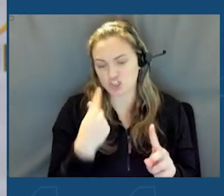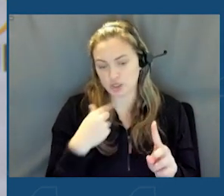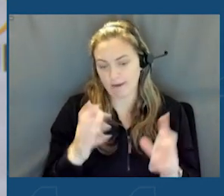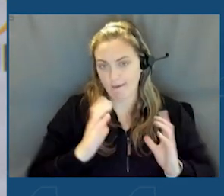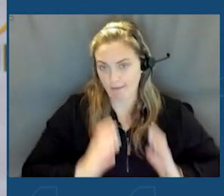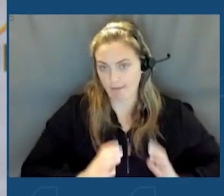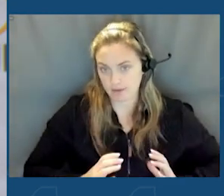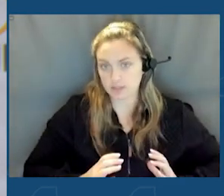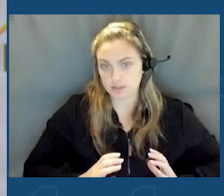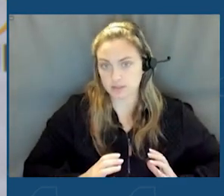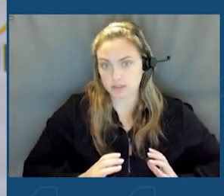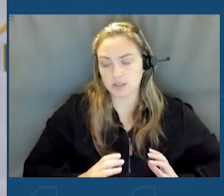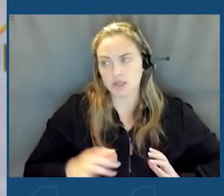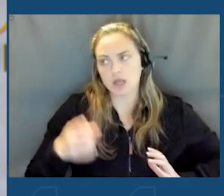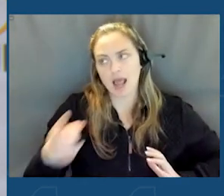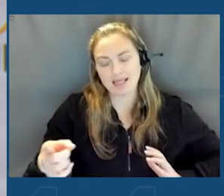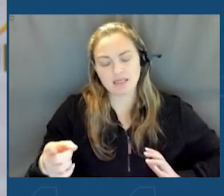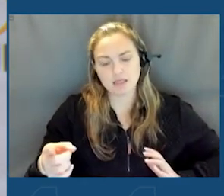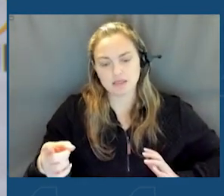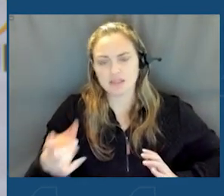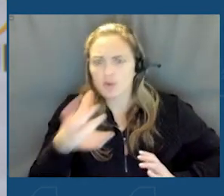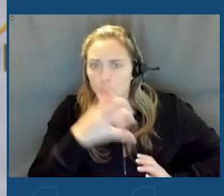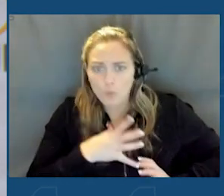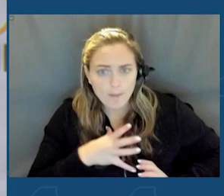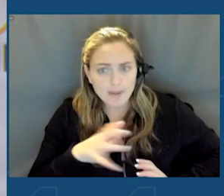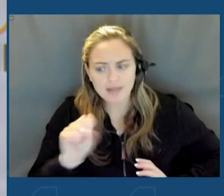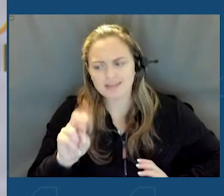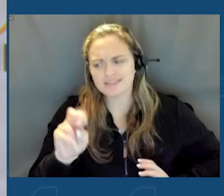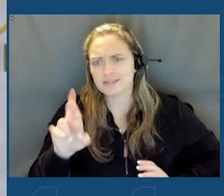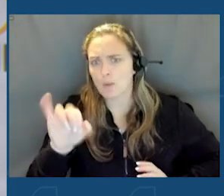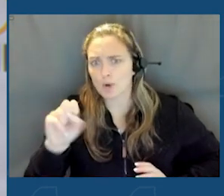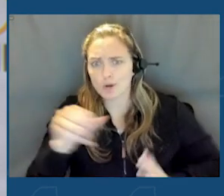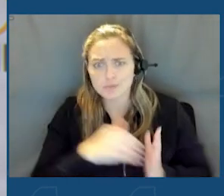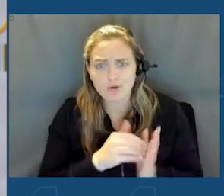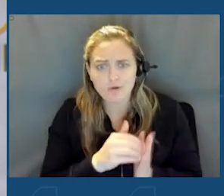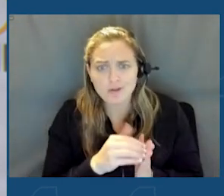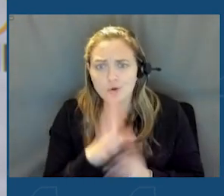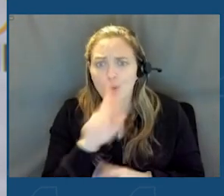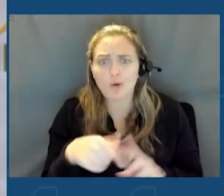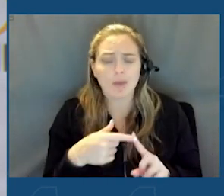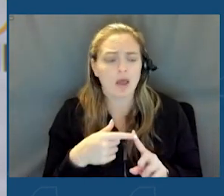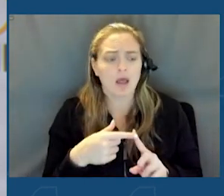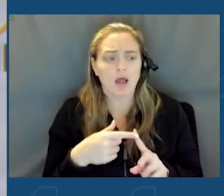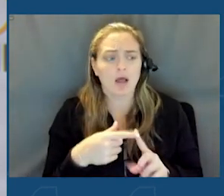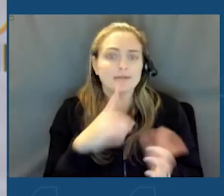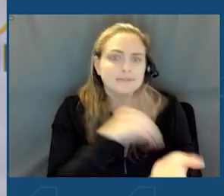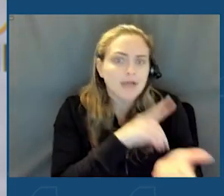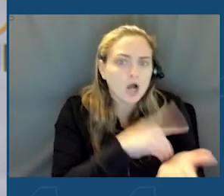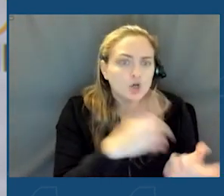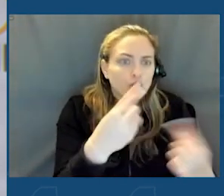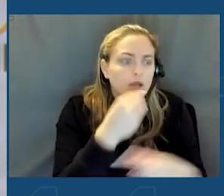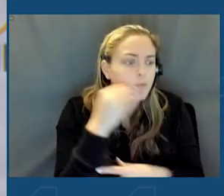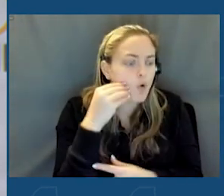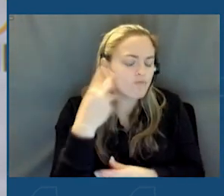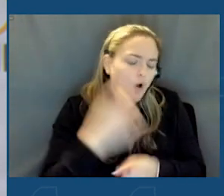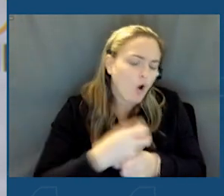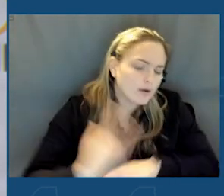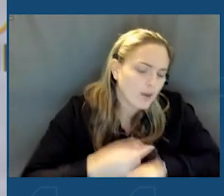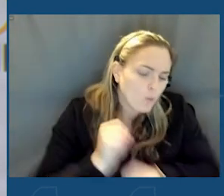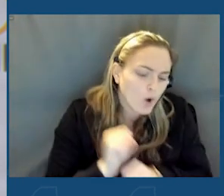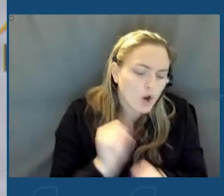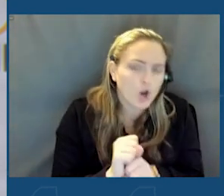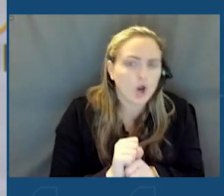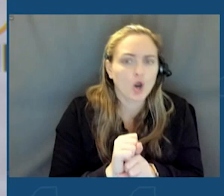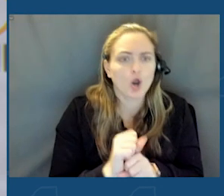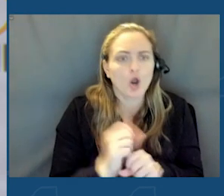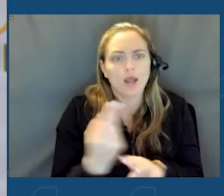and these were well-to-do women in the suburbs often, and talked about a doctor who had come home from a hard day at work and used the telephone